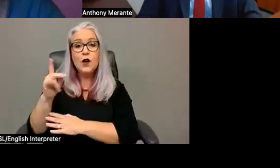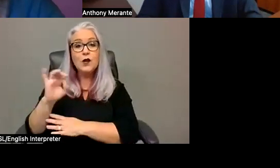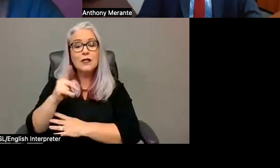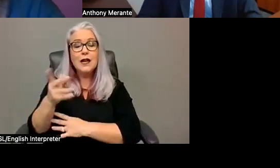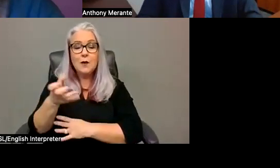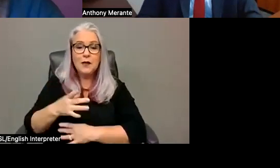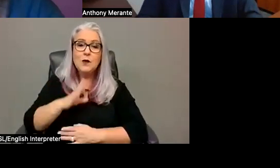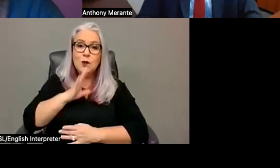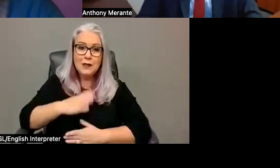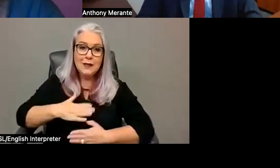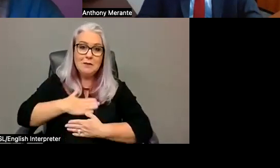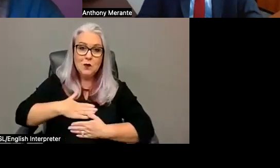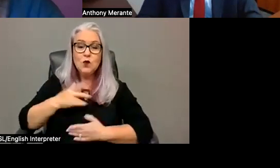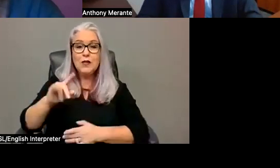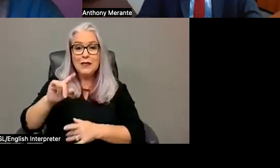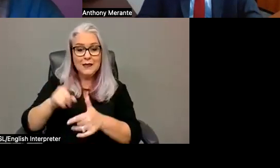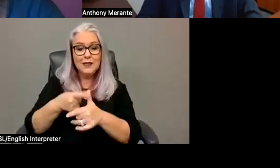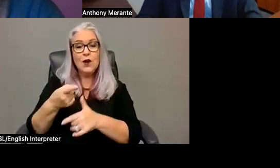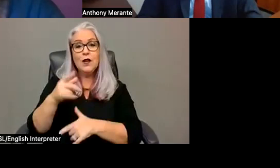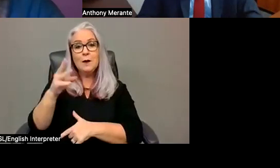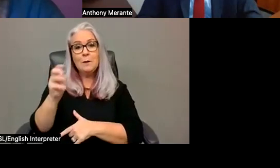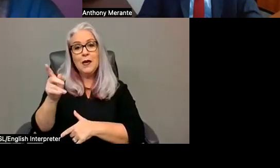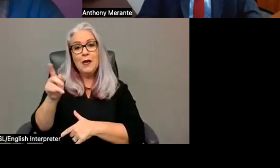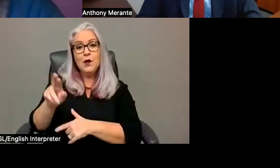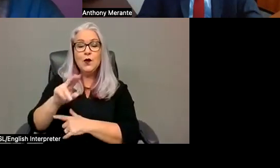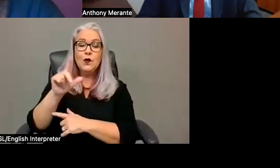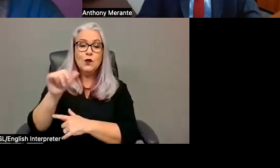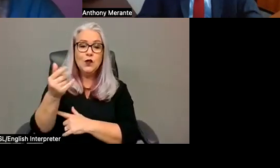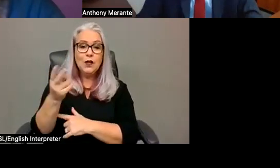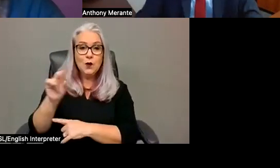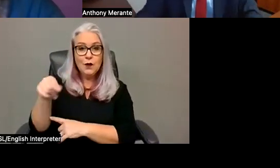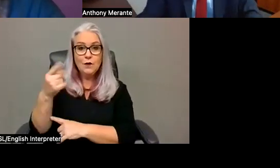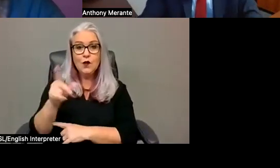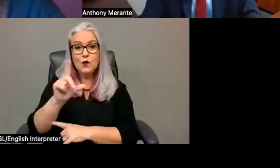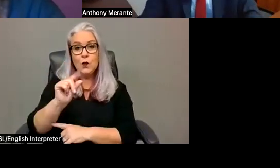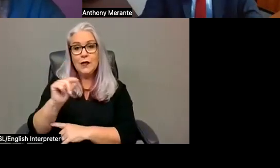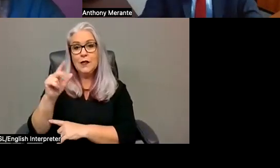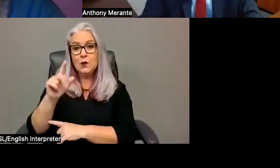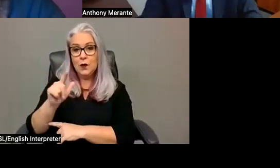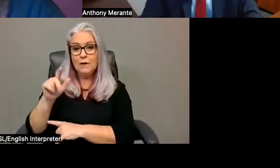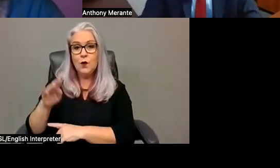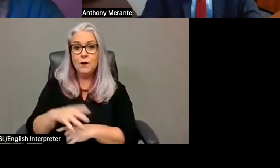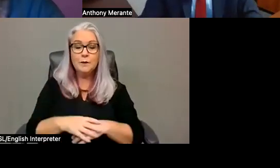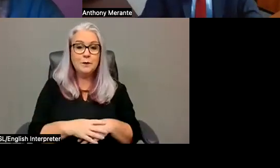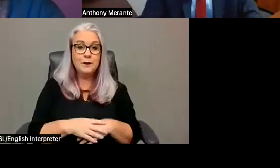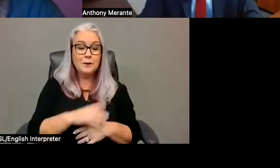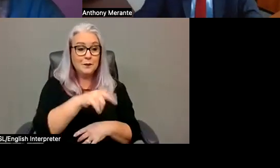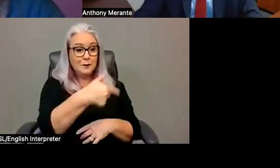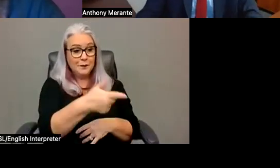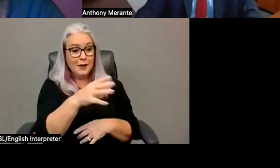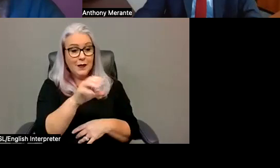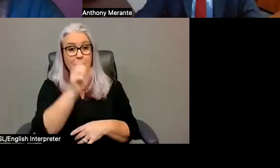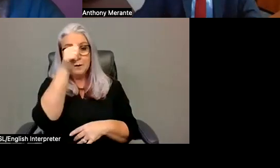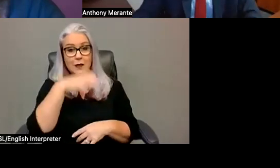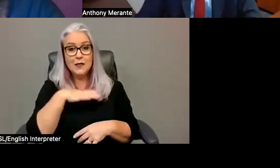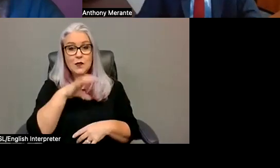mayor come January 1, 2024. Thank you. Thank you very much. Mr. Spano? Let me start off